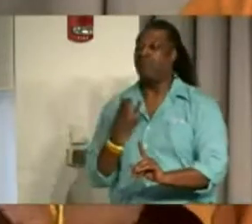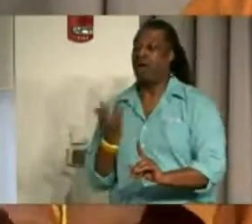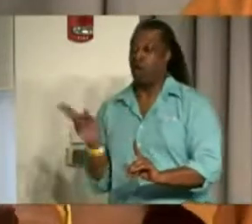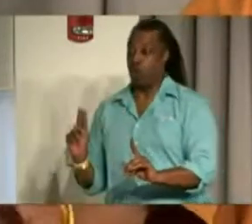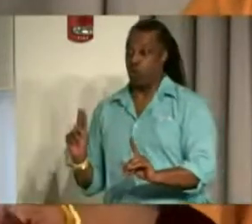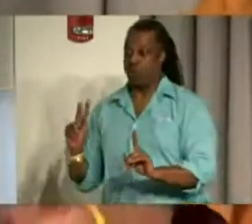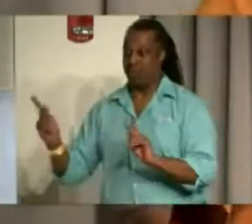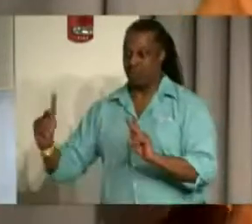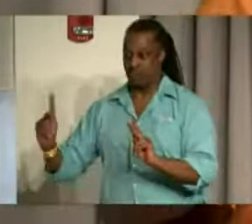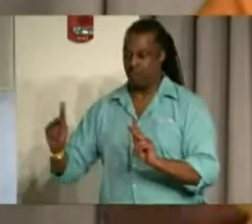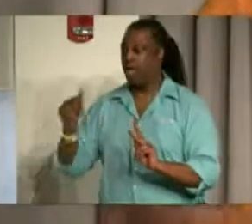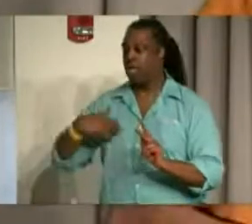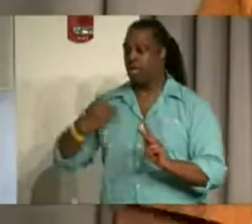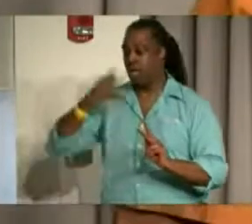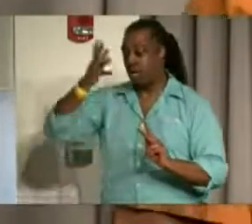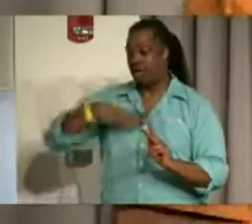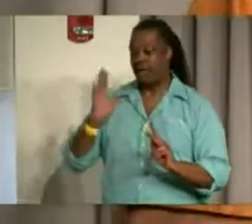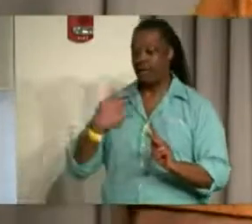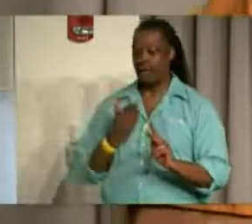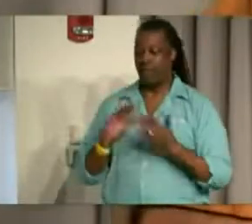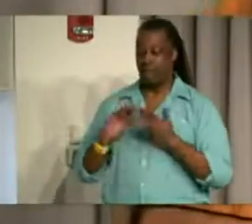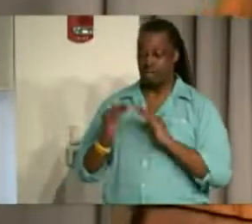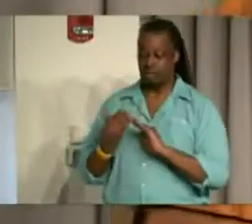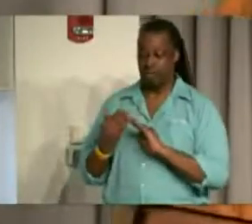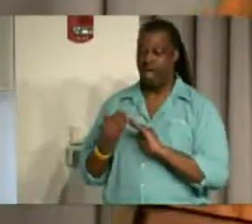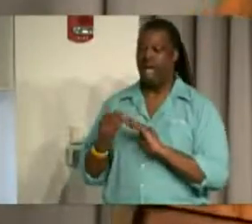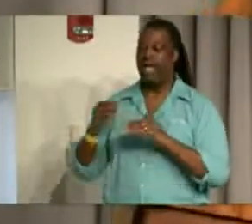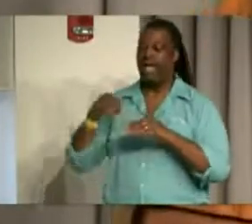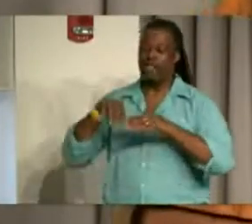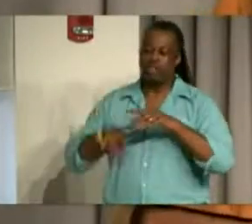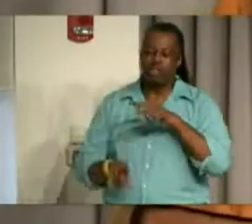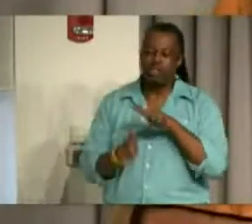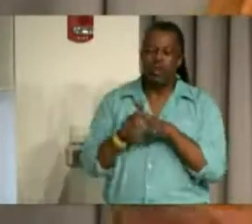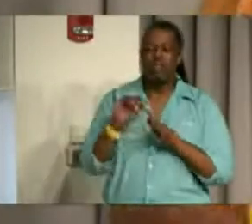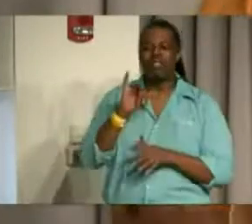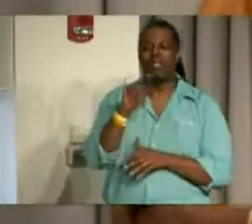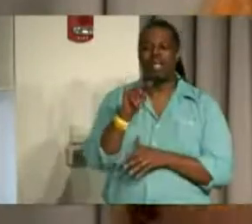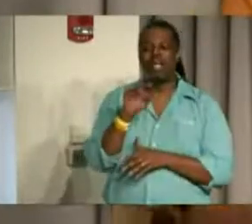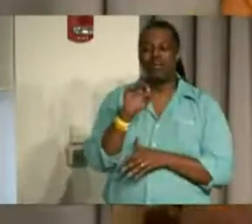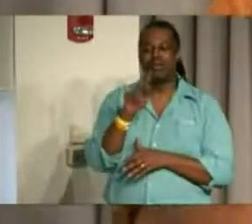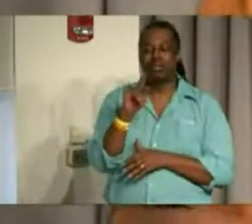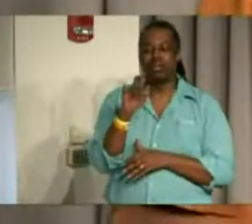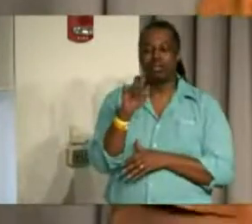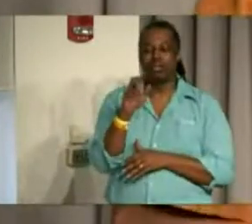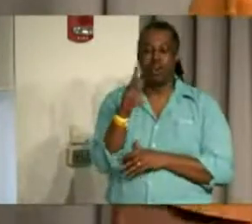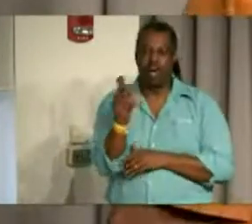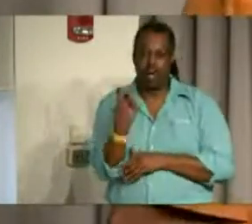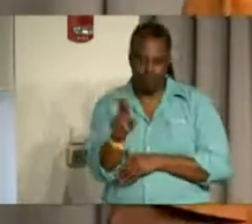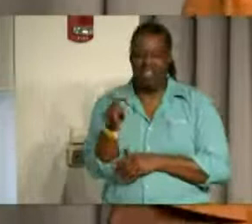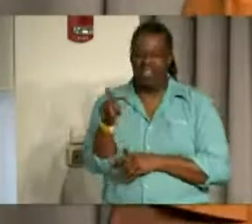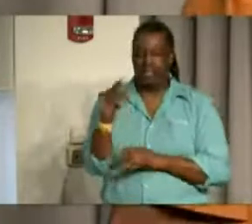tribe came in there as an infiltrator. He lied to her.